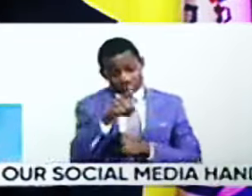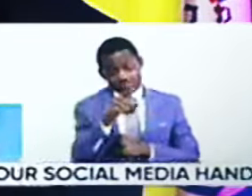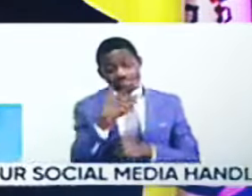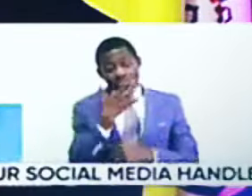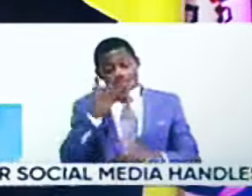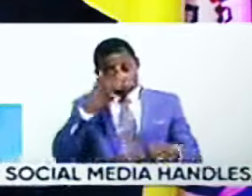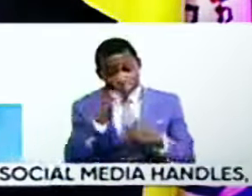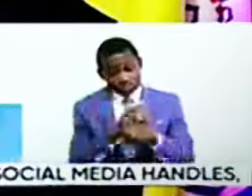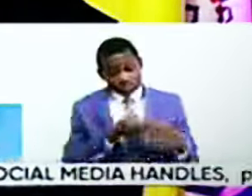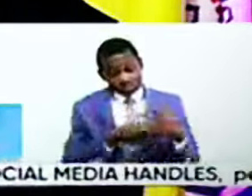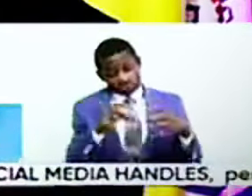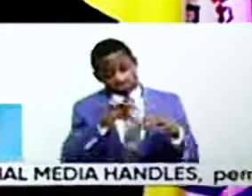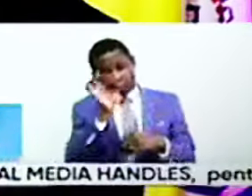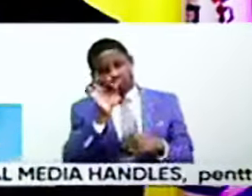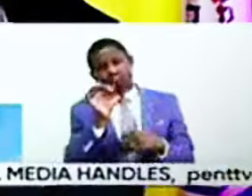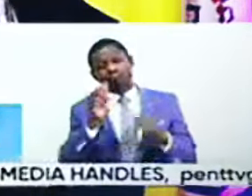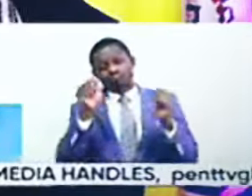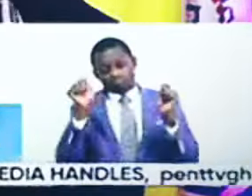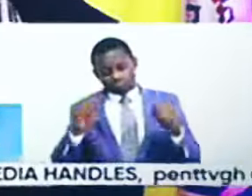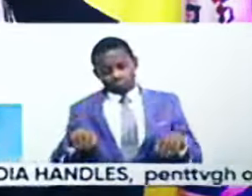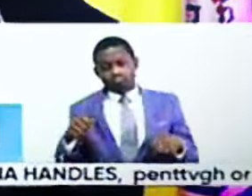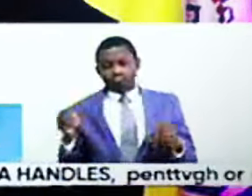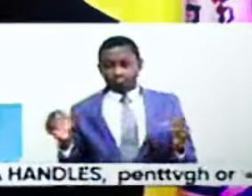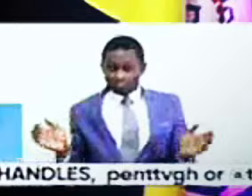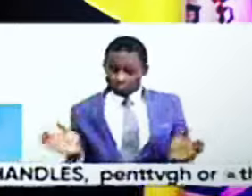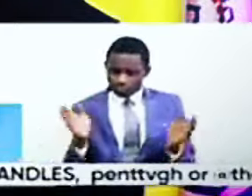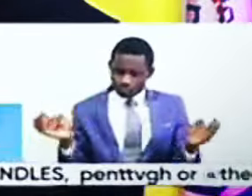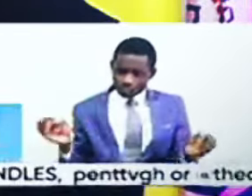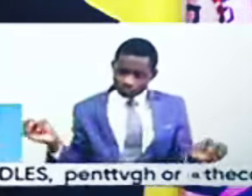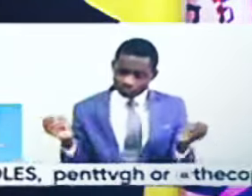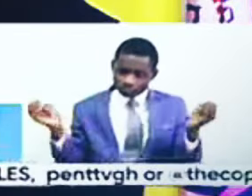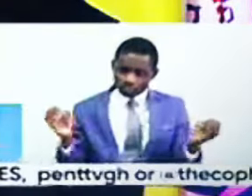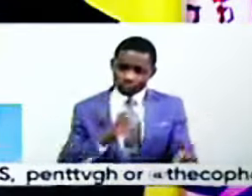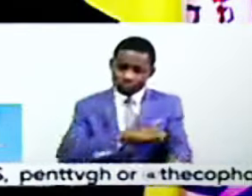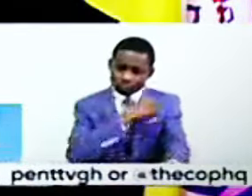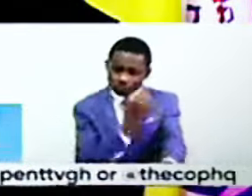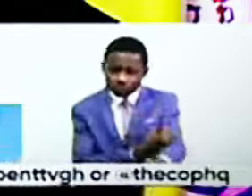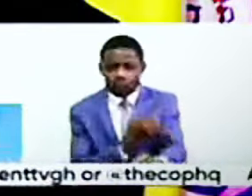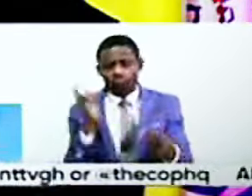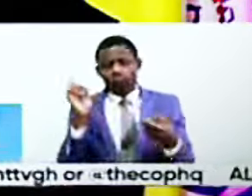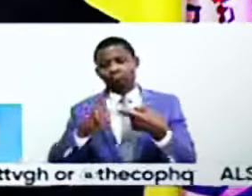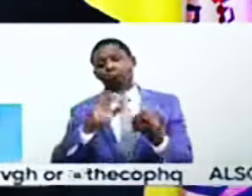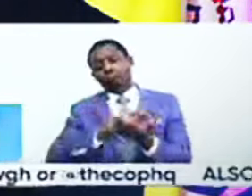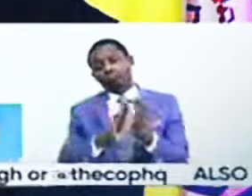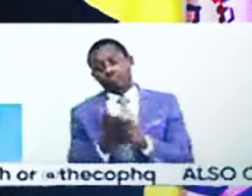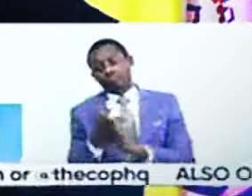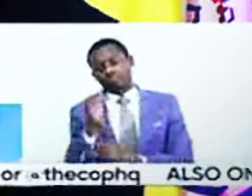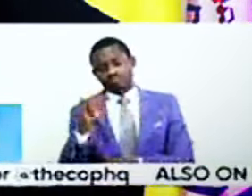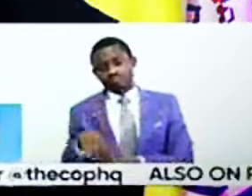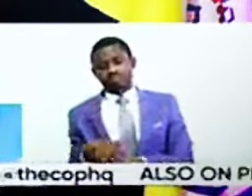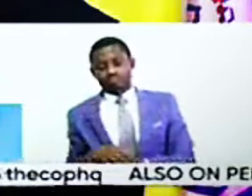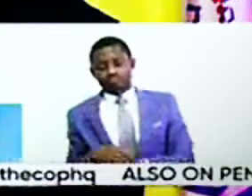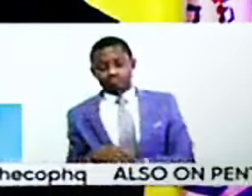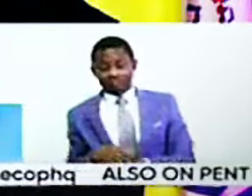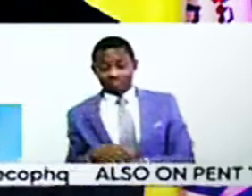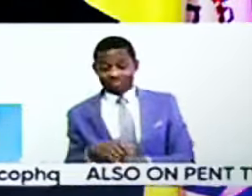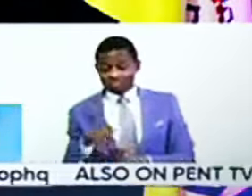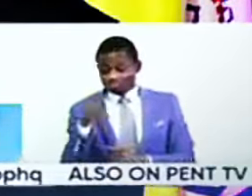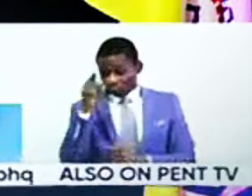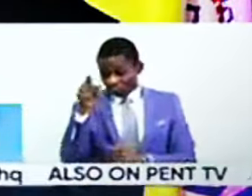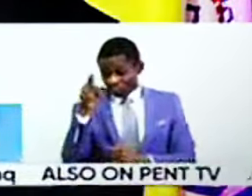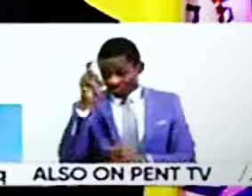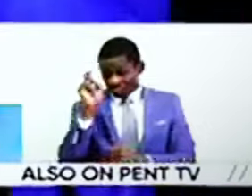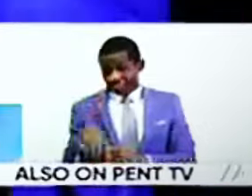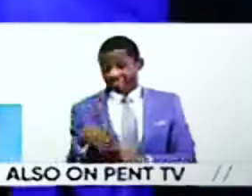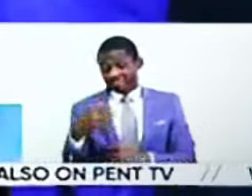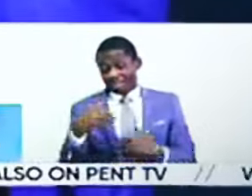Has equipped you to be able to do that. Asha wodin aboa esiesi o se obetumi ayesa. Yours is to have them that mind of Christ. Na